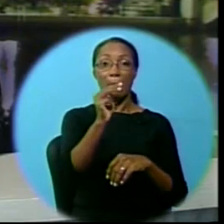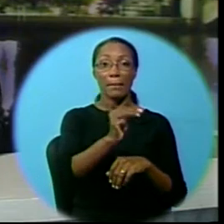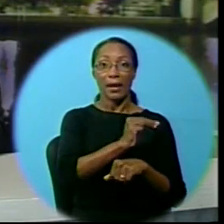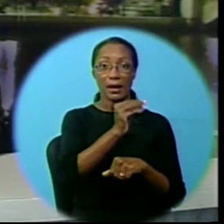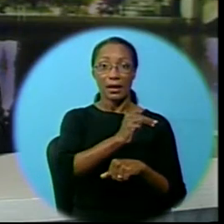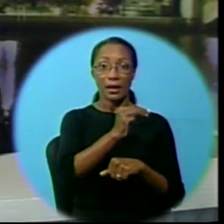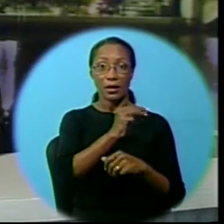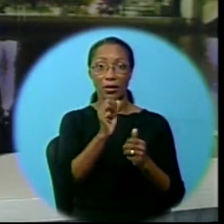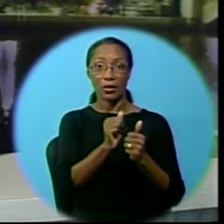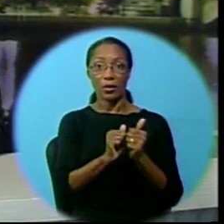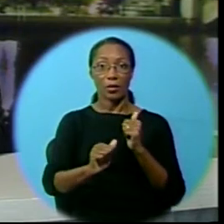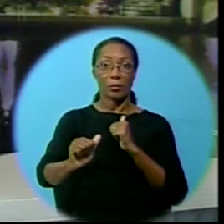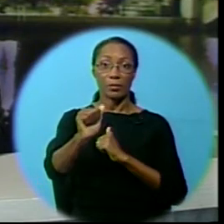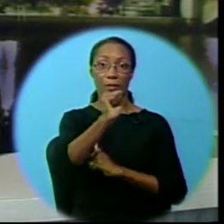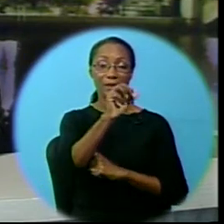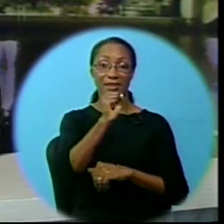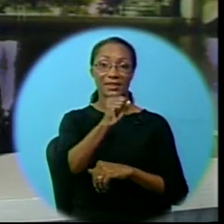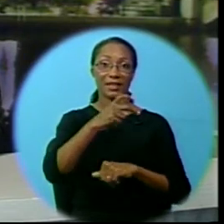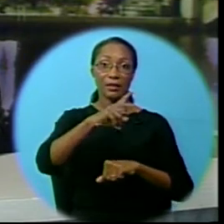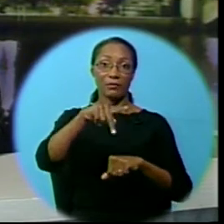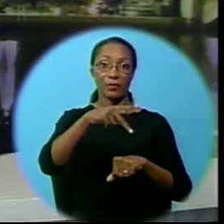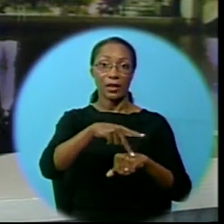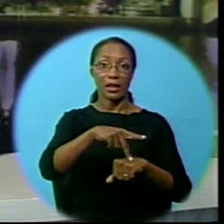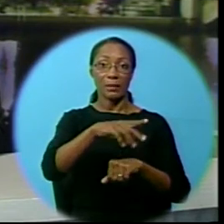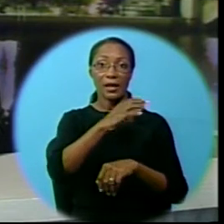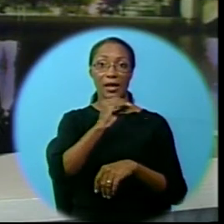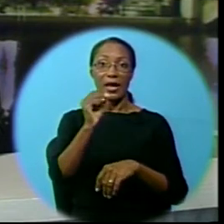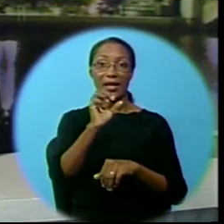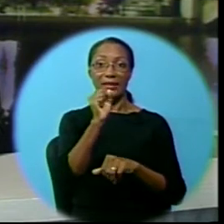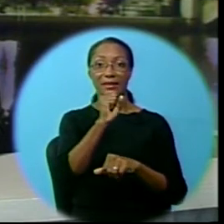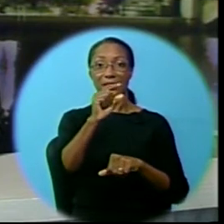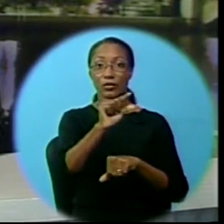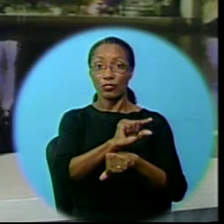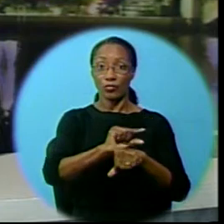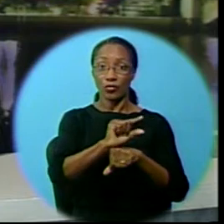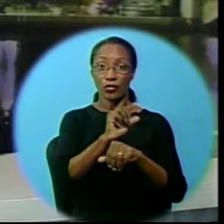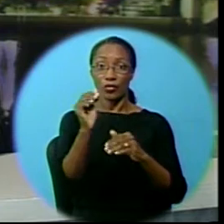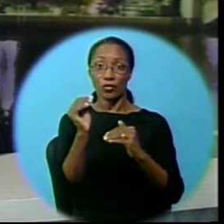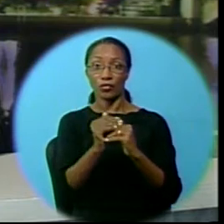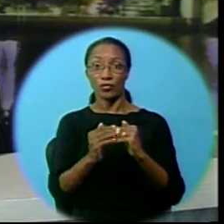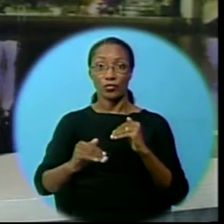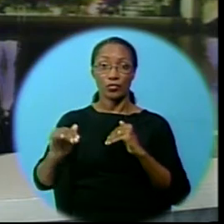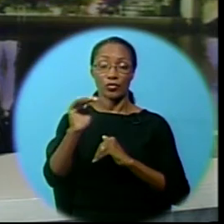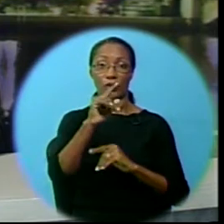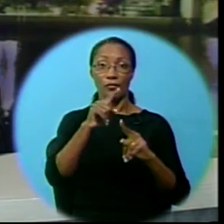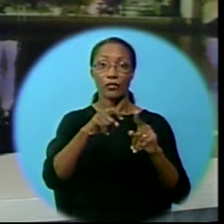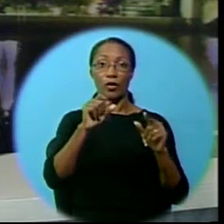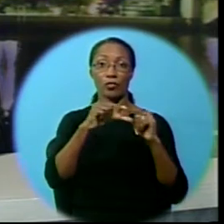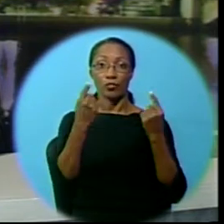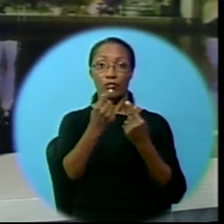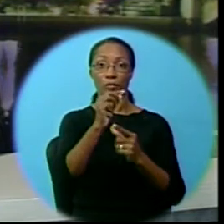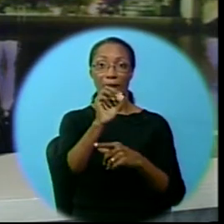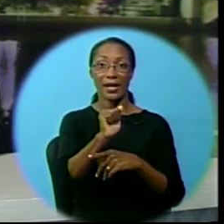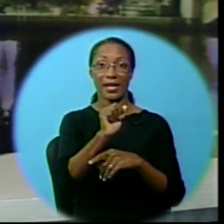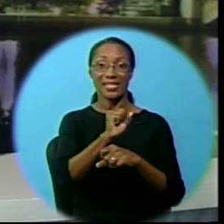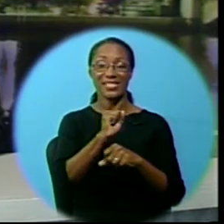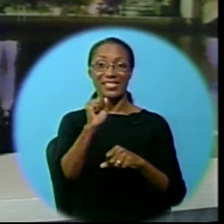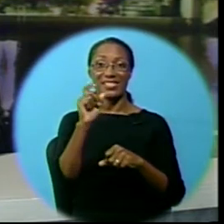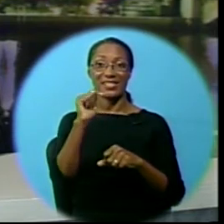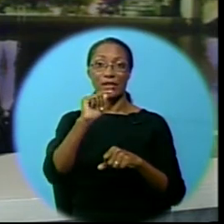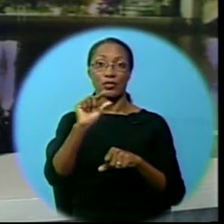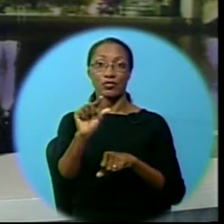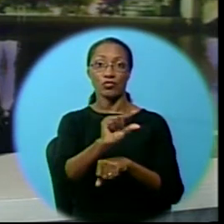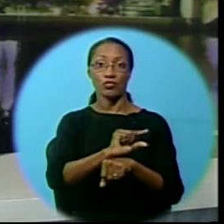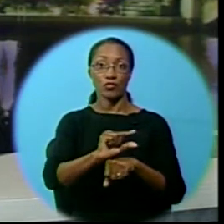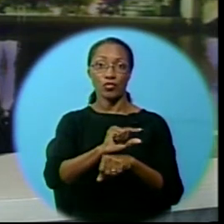D, St. Philip Sharks from Zone C, while St. George Pioneers are the qualifiers from Zone A. St. George won their last